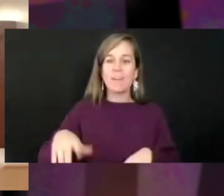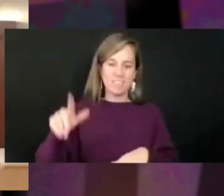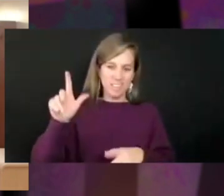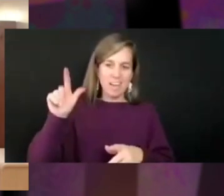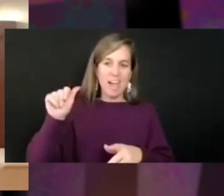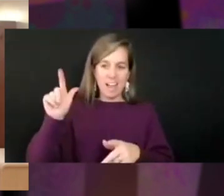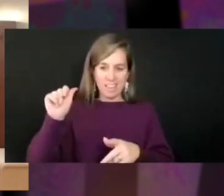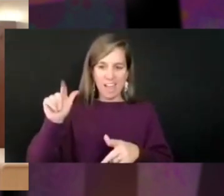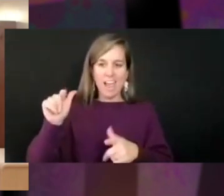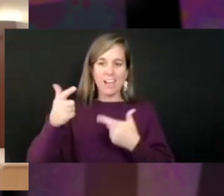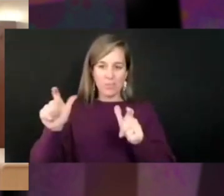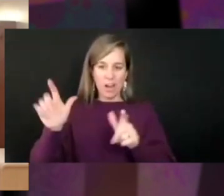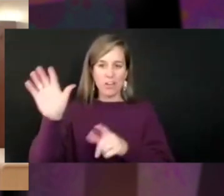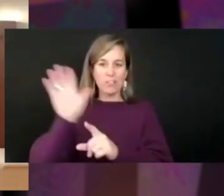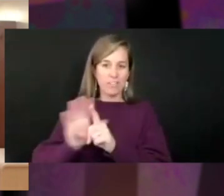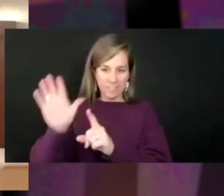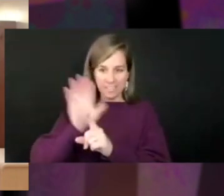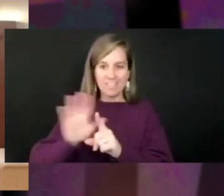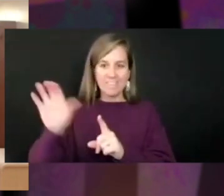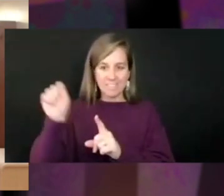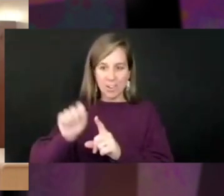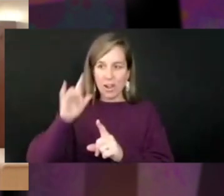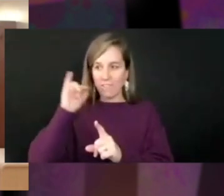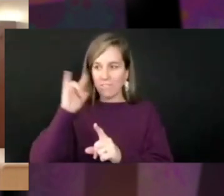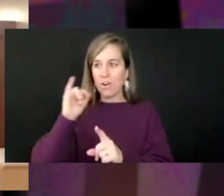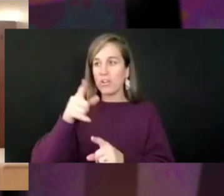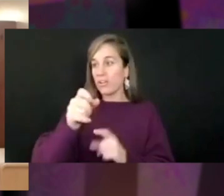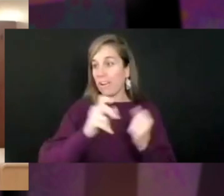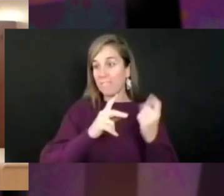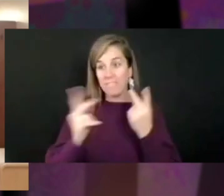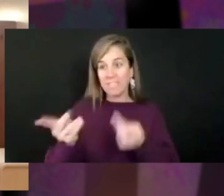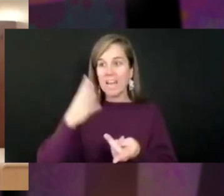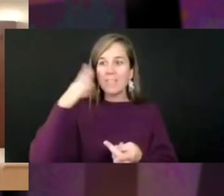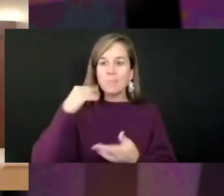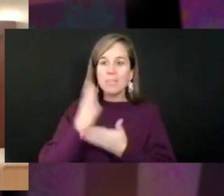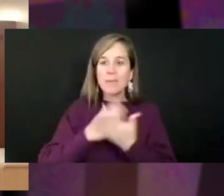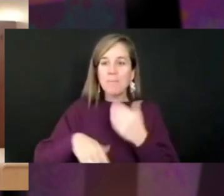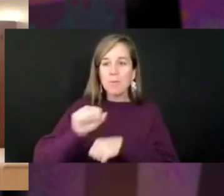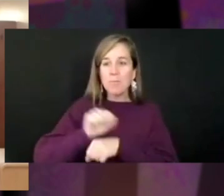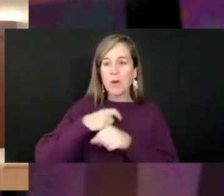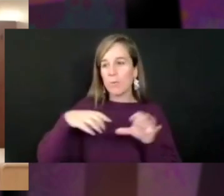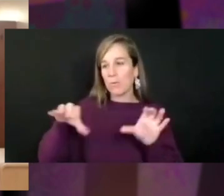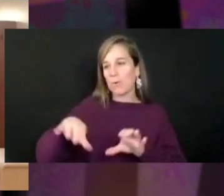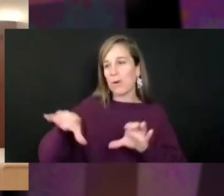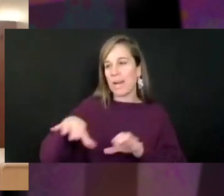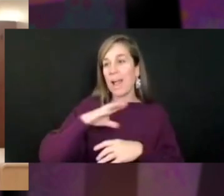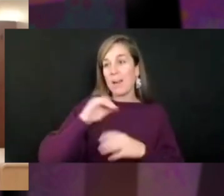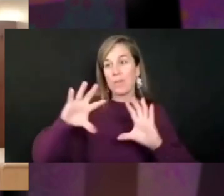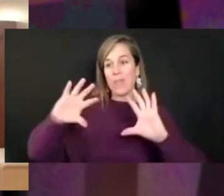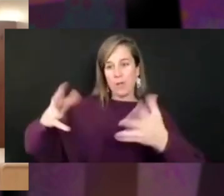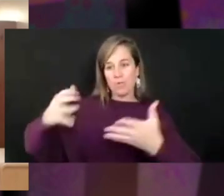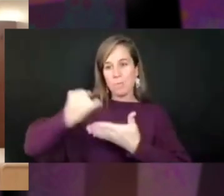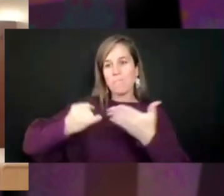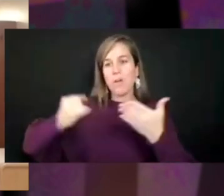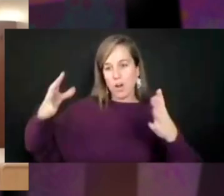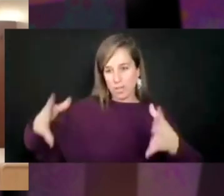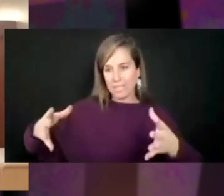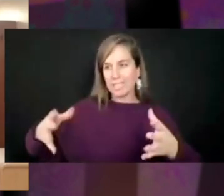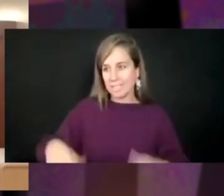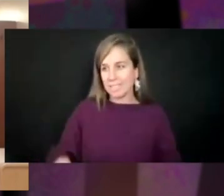area, then you can visit and experience some of the work that we're working on with that group of Matao Tomorrow